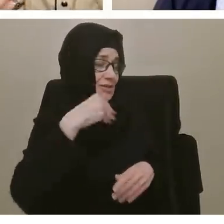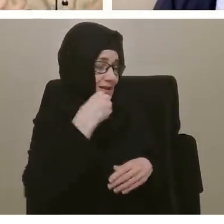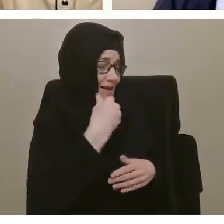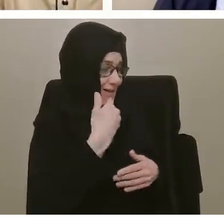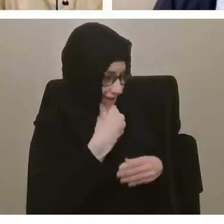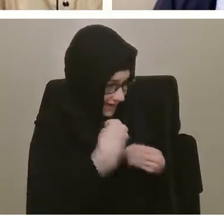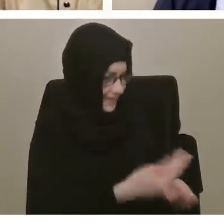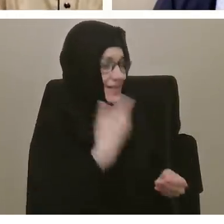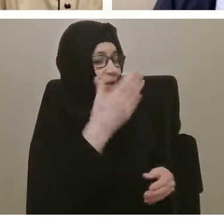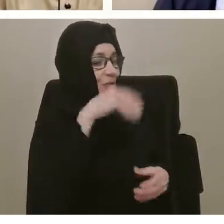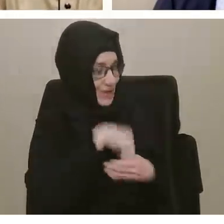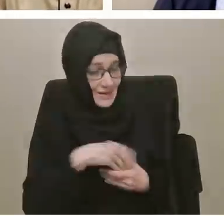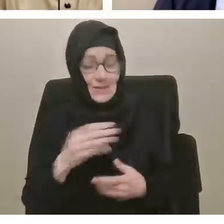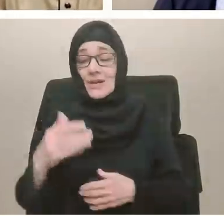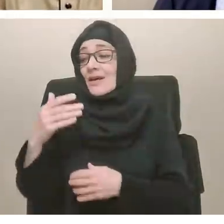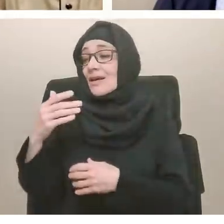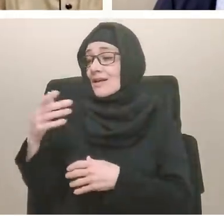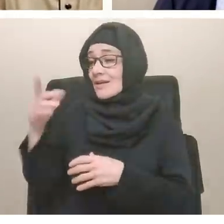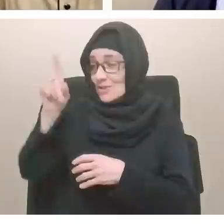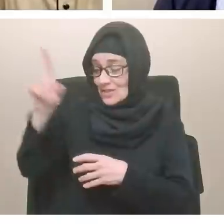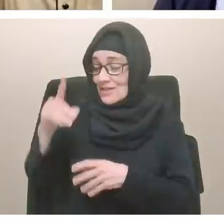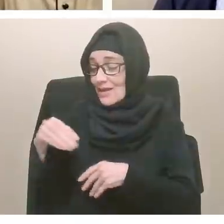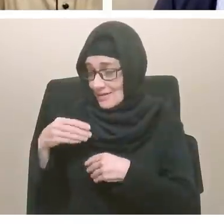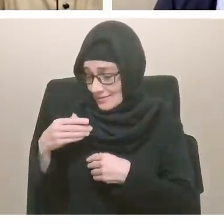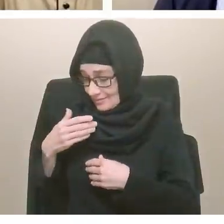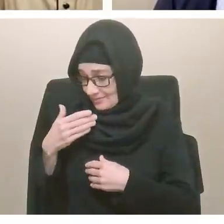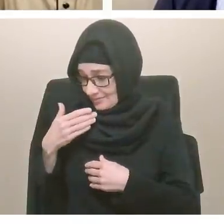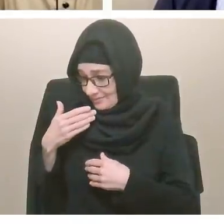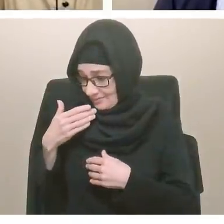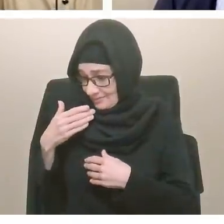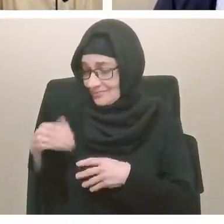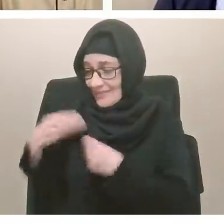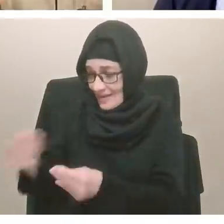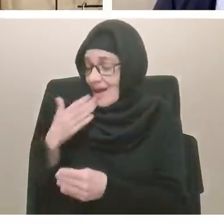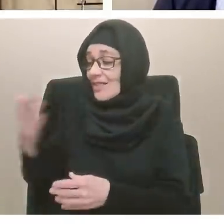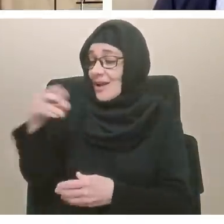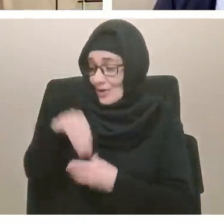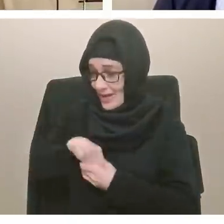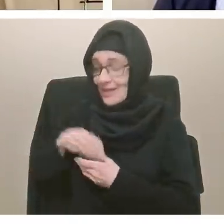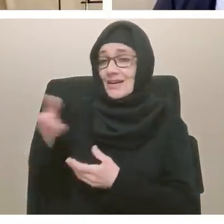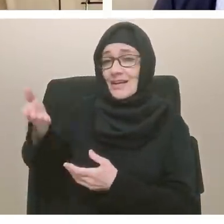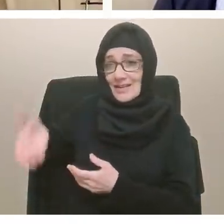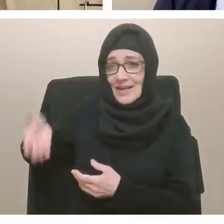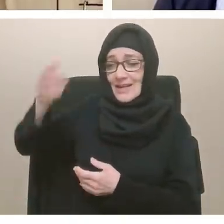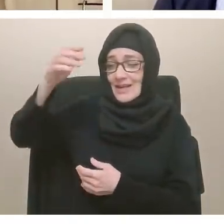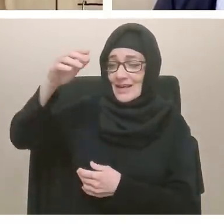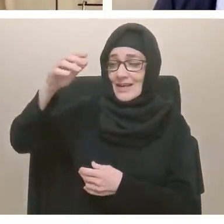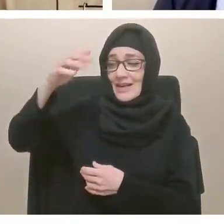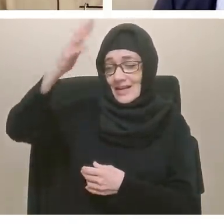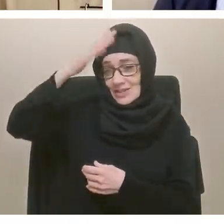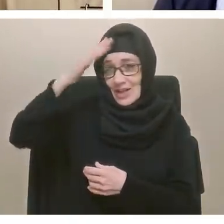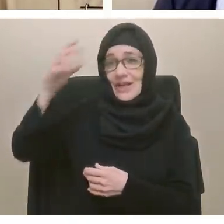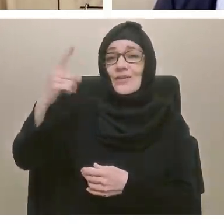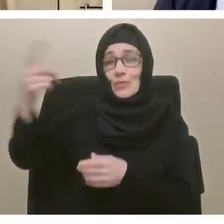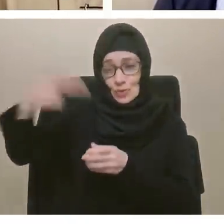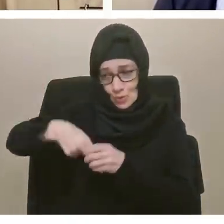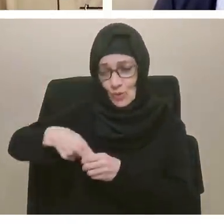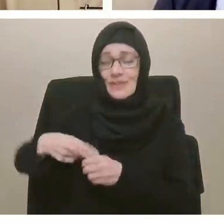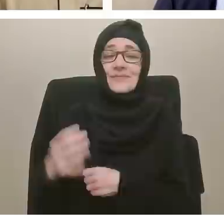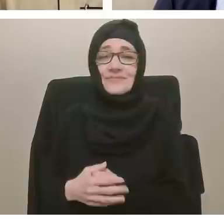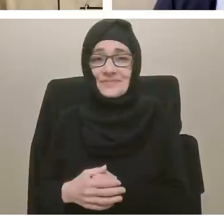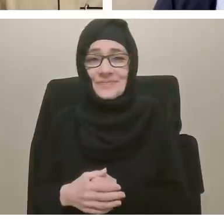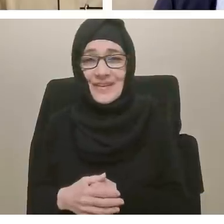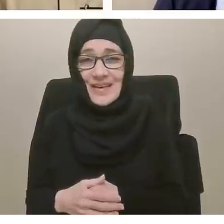be the final special guest, alhamdulillah, that we have. And obviously, because things are a bit different, Sheikh Abdullah, you want to say anything before we get